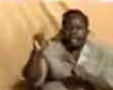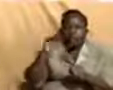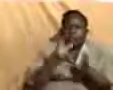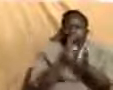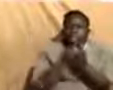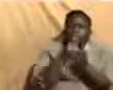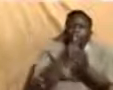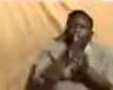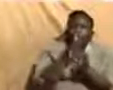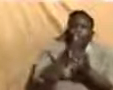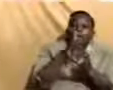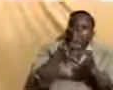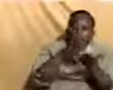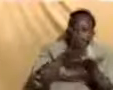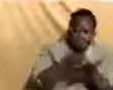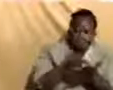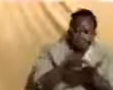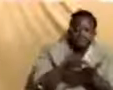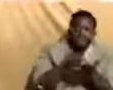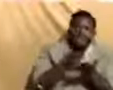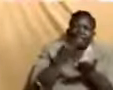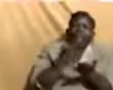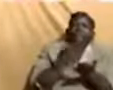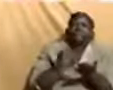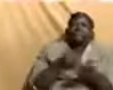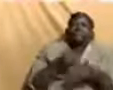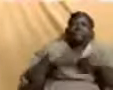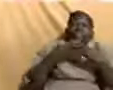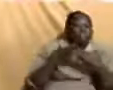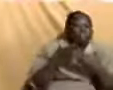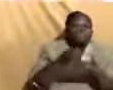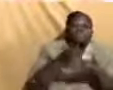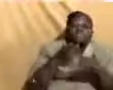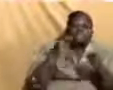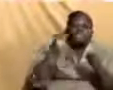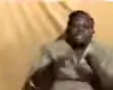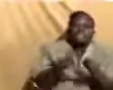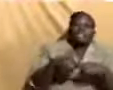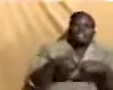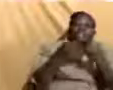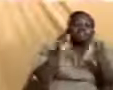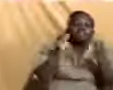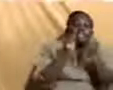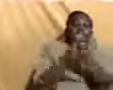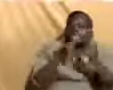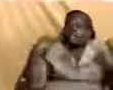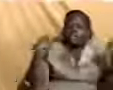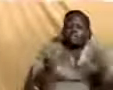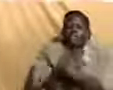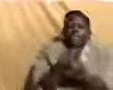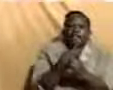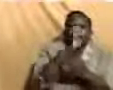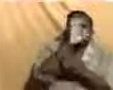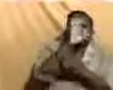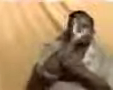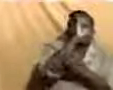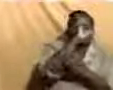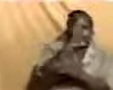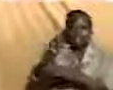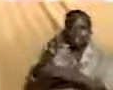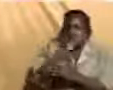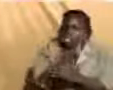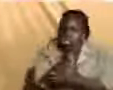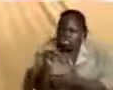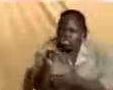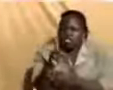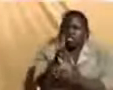address all those 10 subject matters, then you have to give the people 10 different bills and have 10 different bills circulating all over the country, each